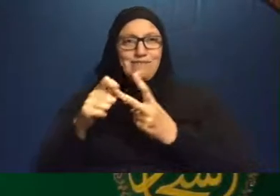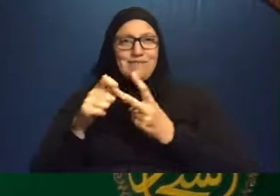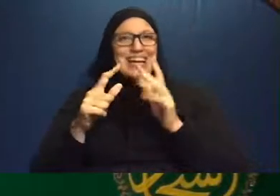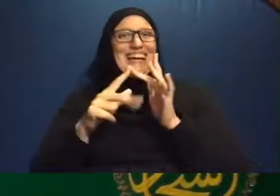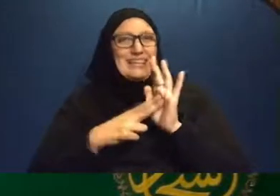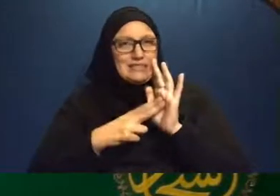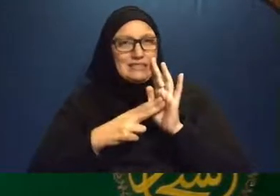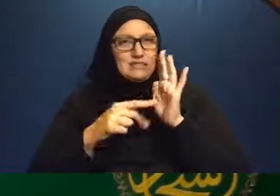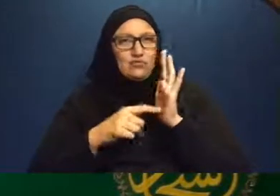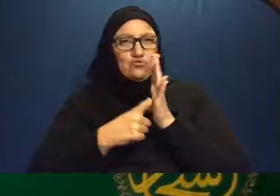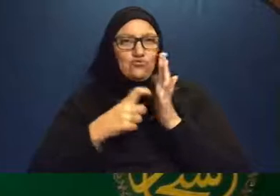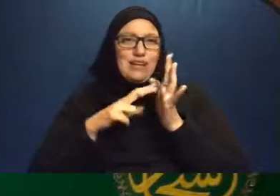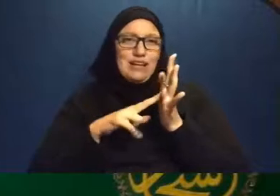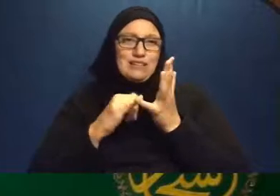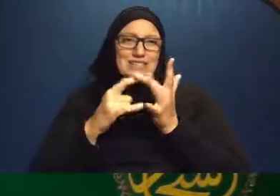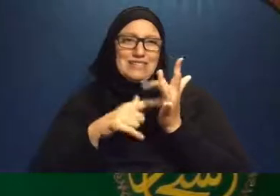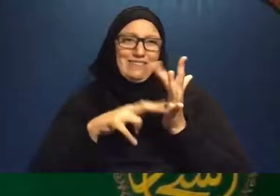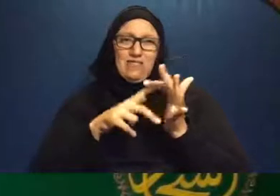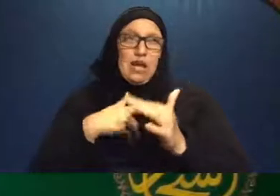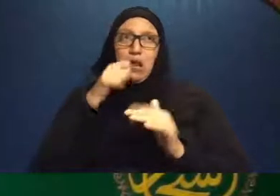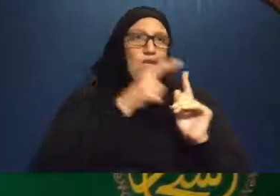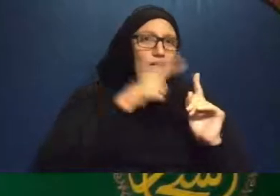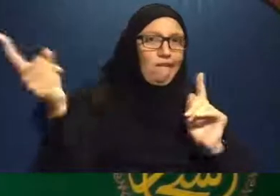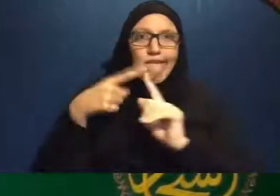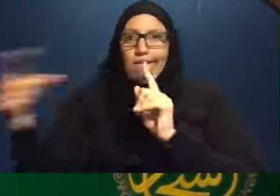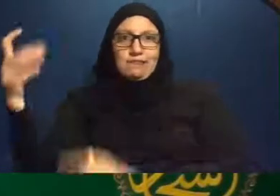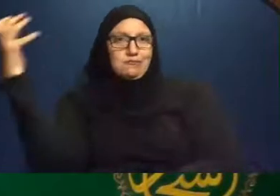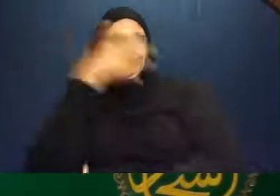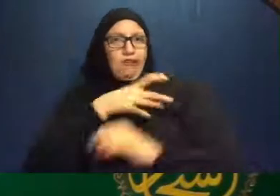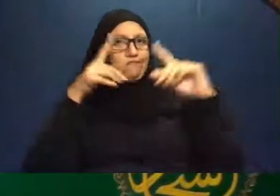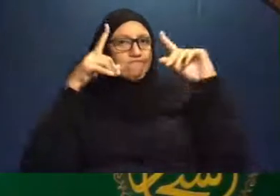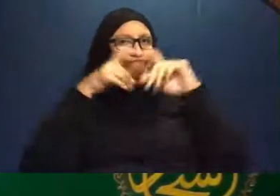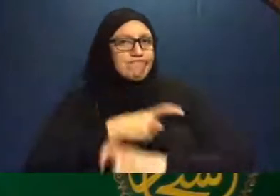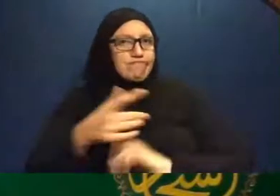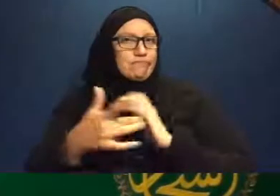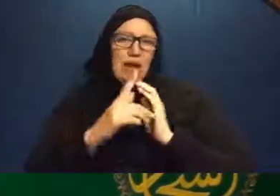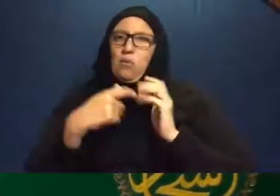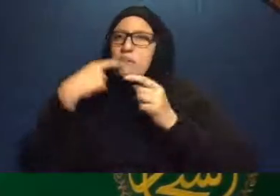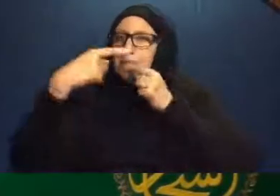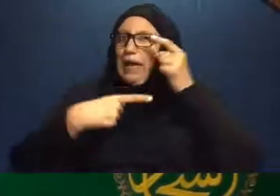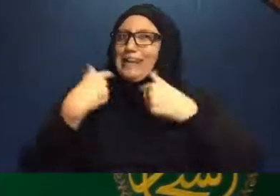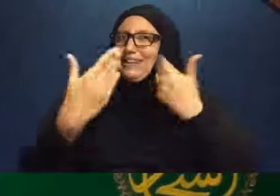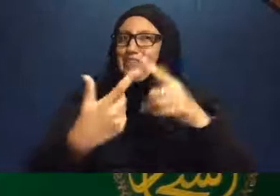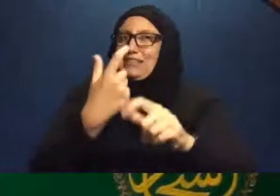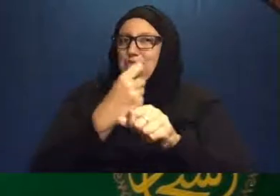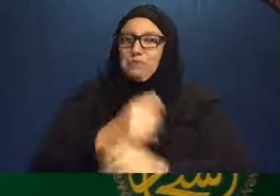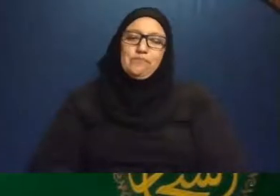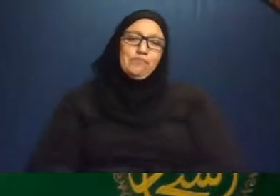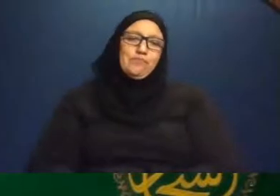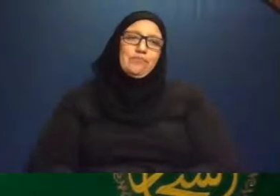for sounding technical. I make it with examples very easy. A mother who is taking her son to